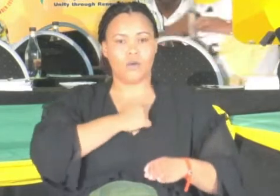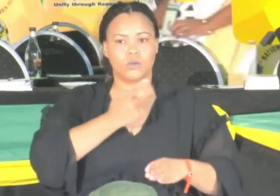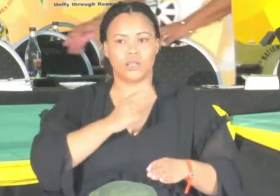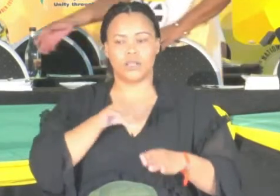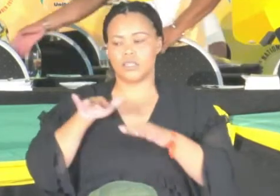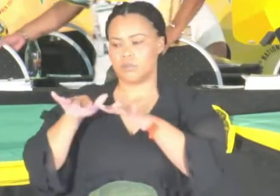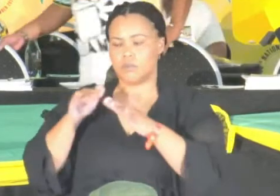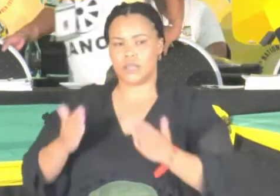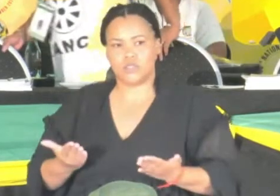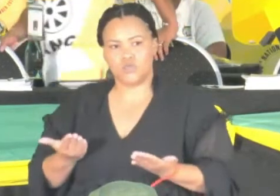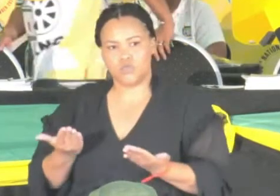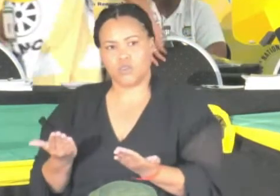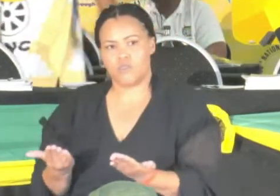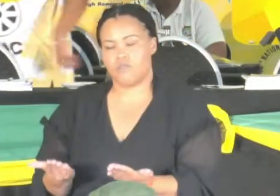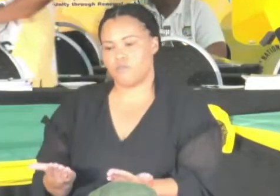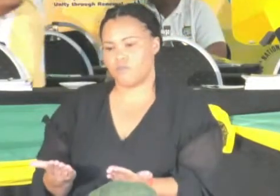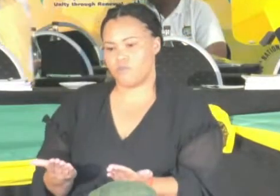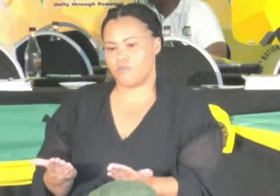people.